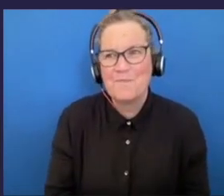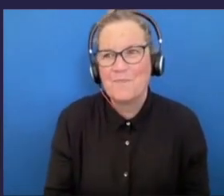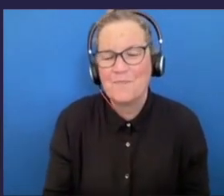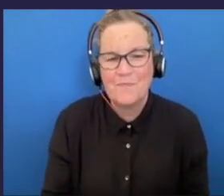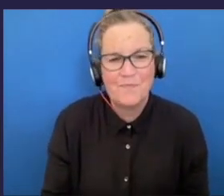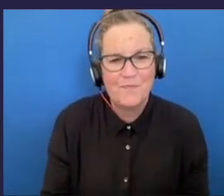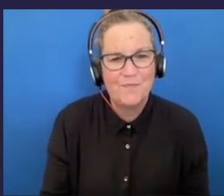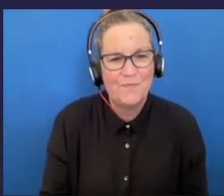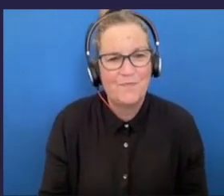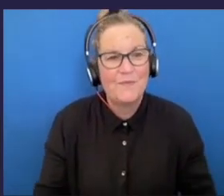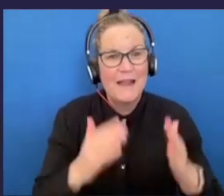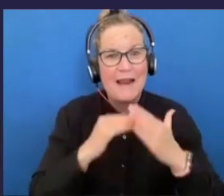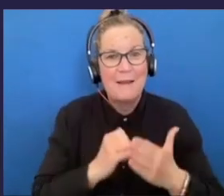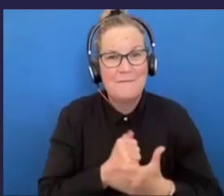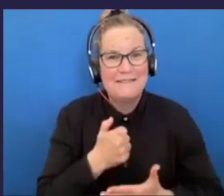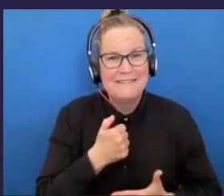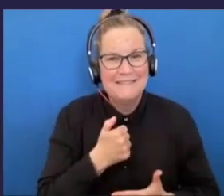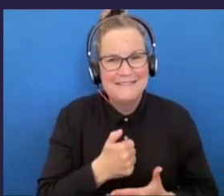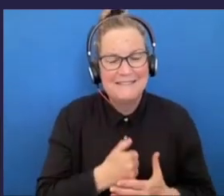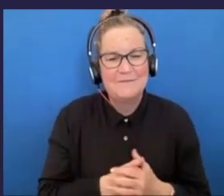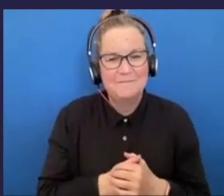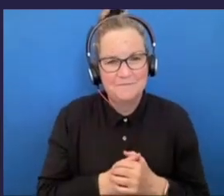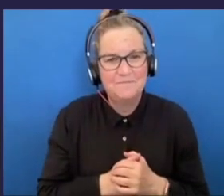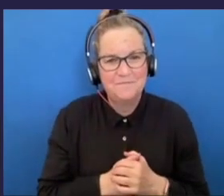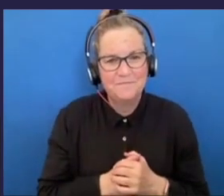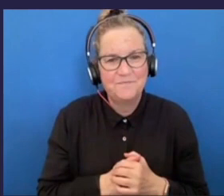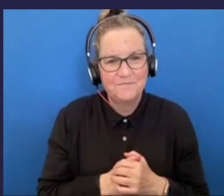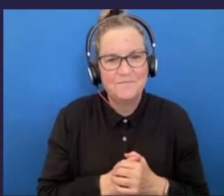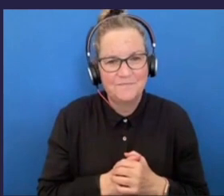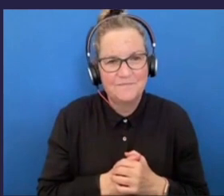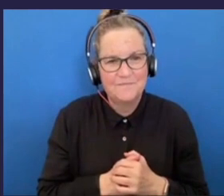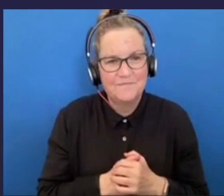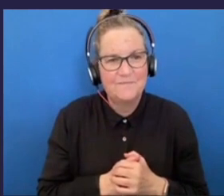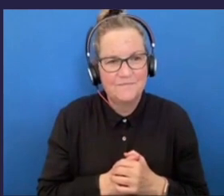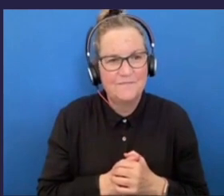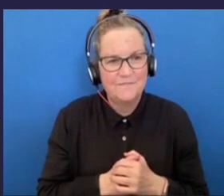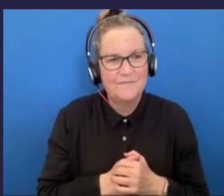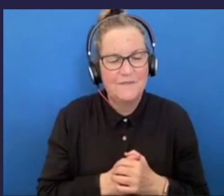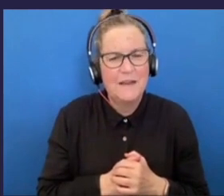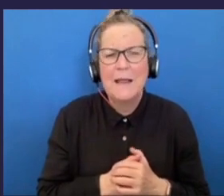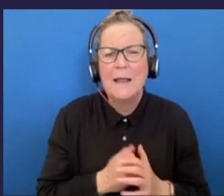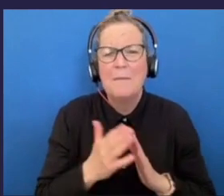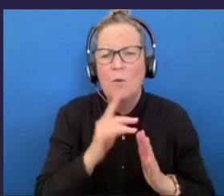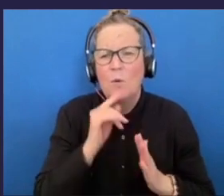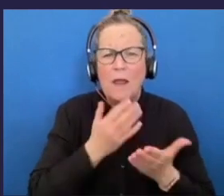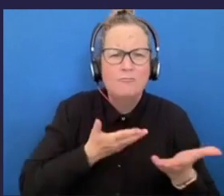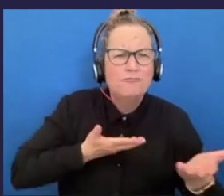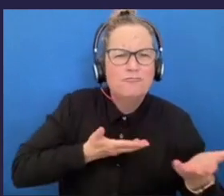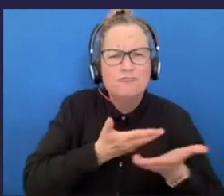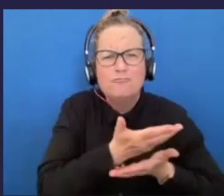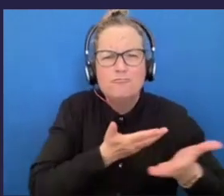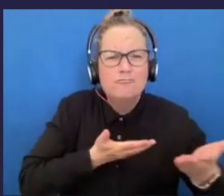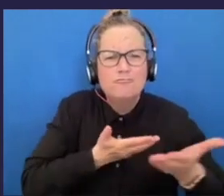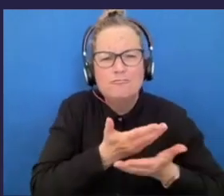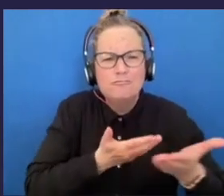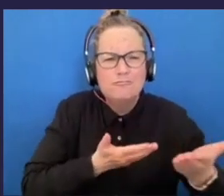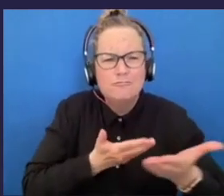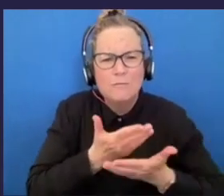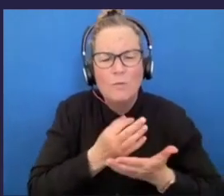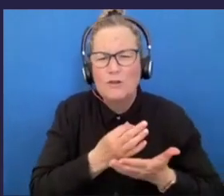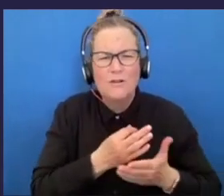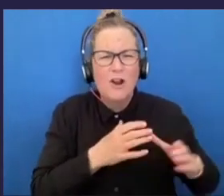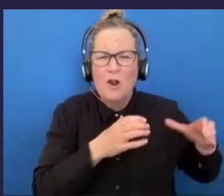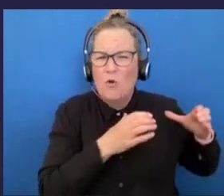Number 6 is about being personal and being personable. So we don't ever talk about helping groups of people